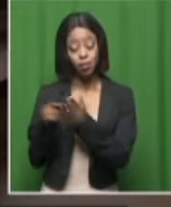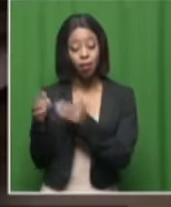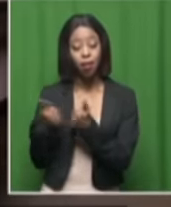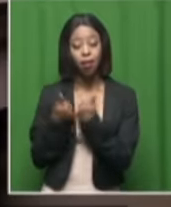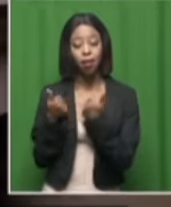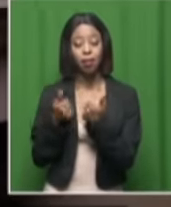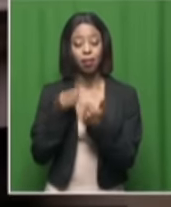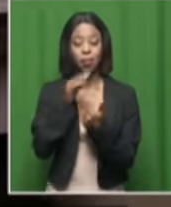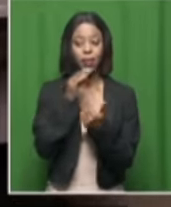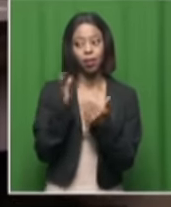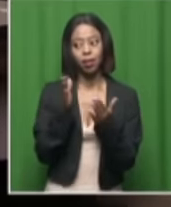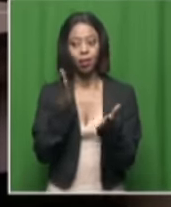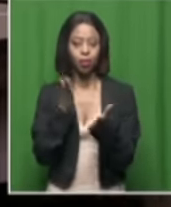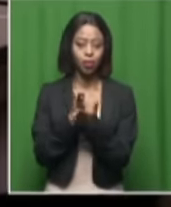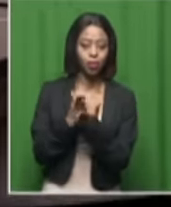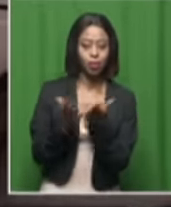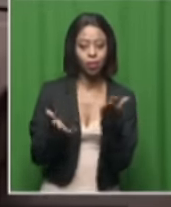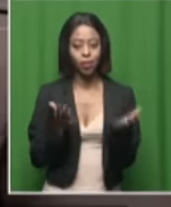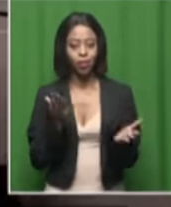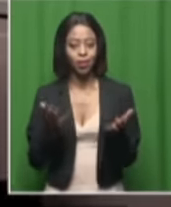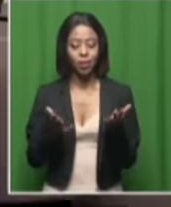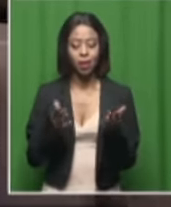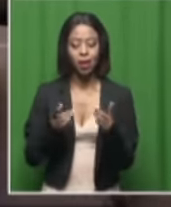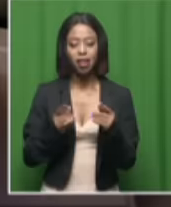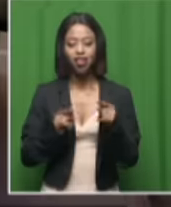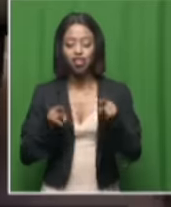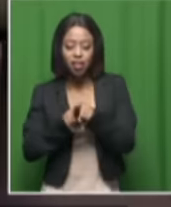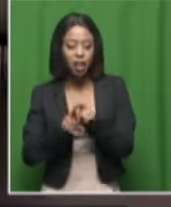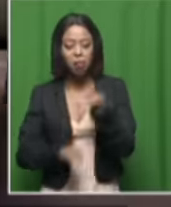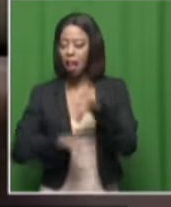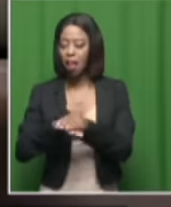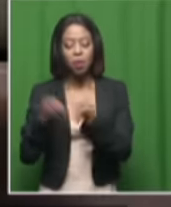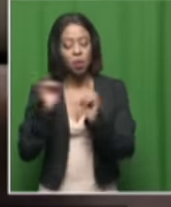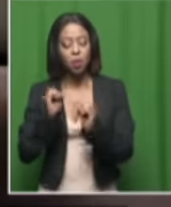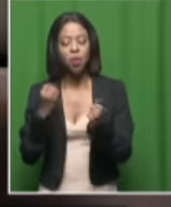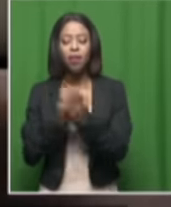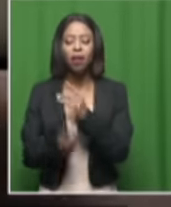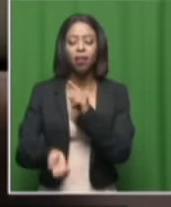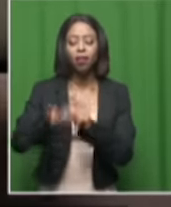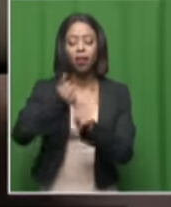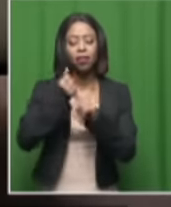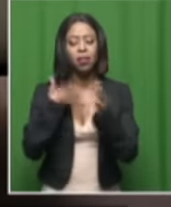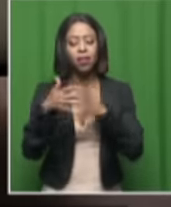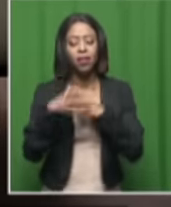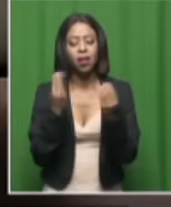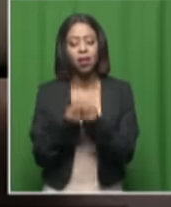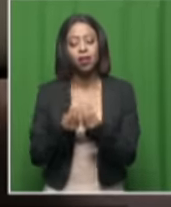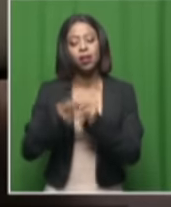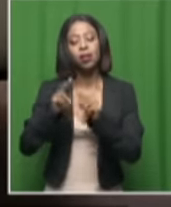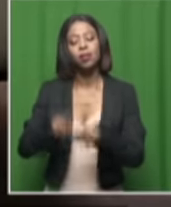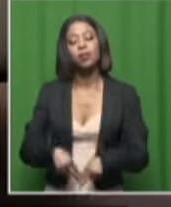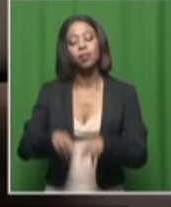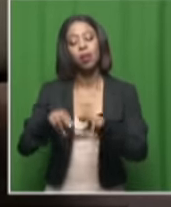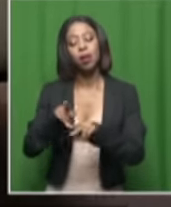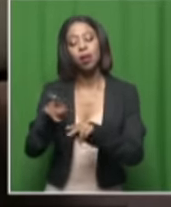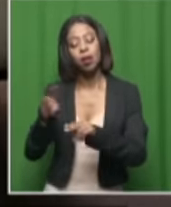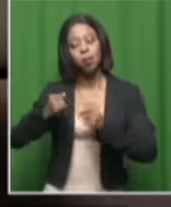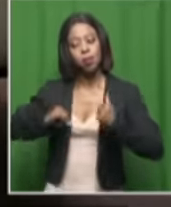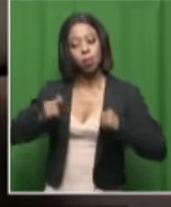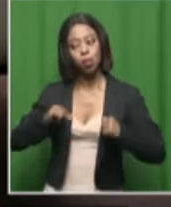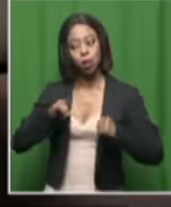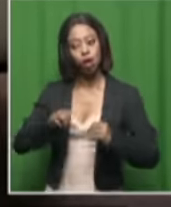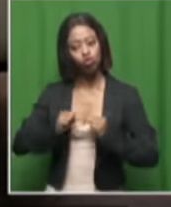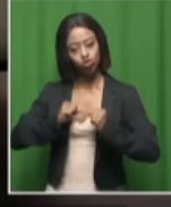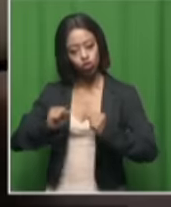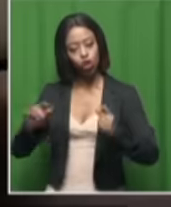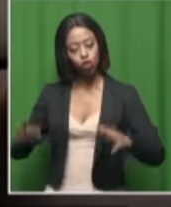There's no possibilities to hide, you know, things in games like this. And they managed to stay together, to be